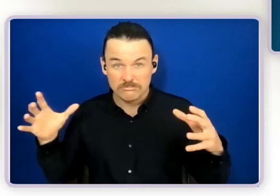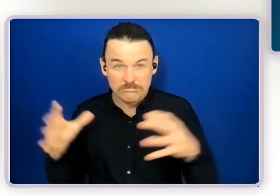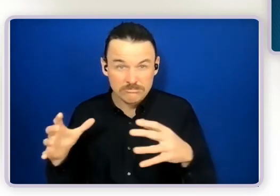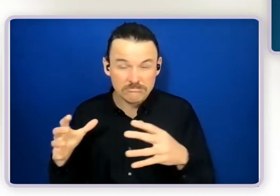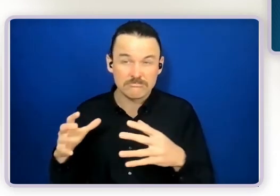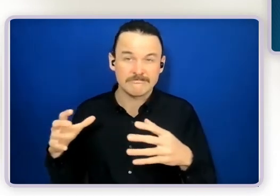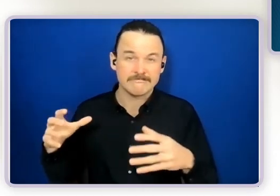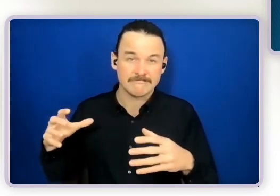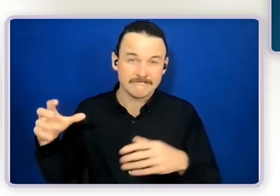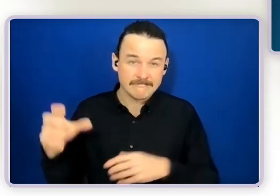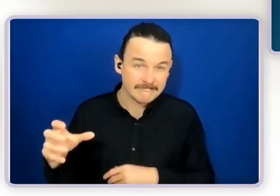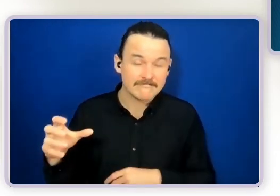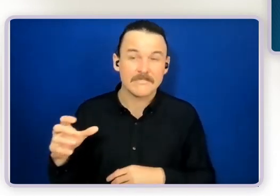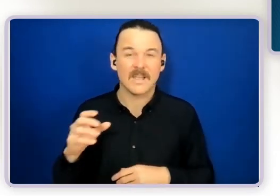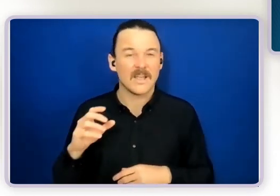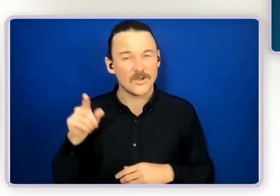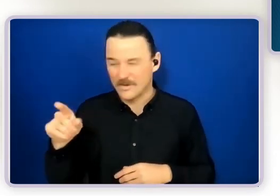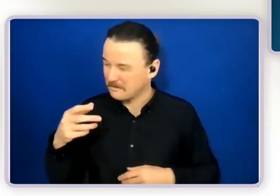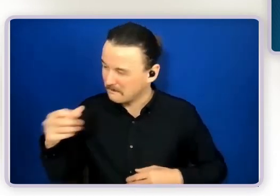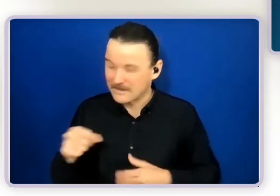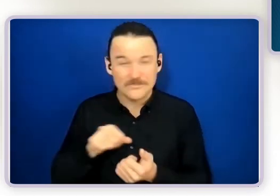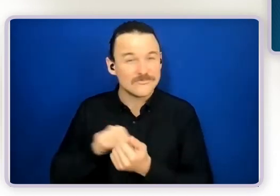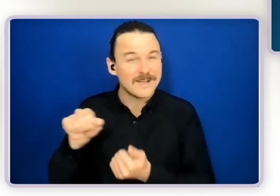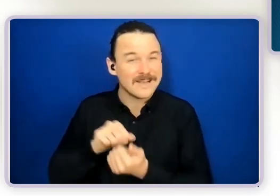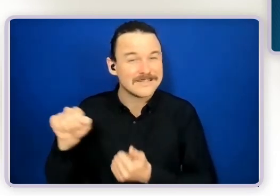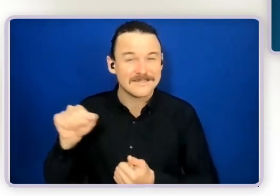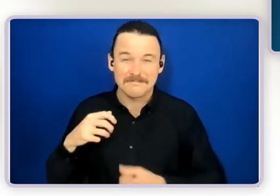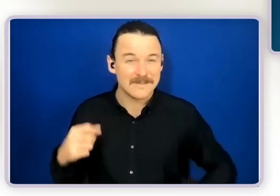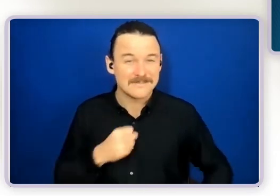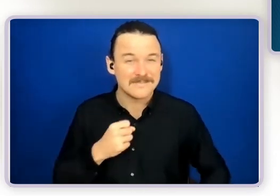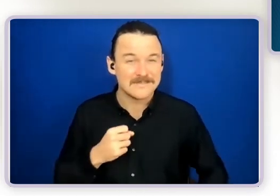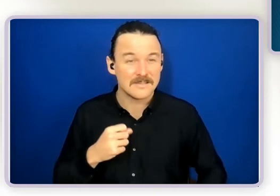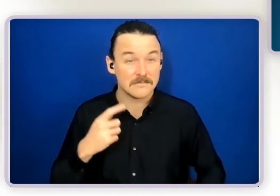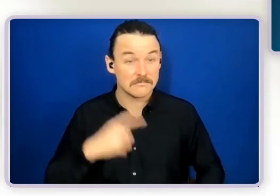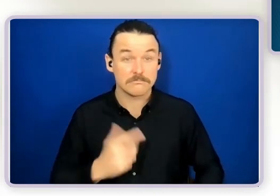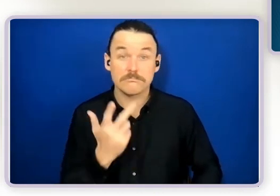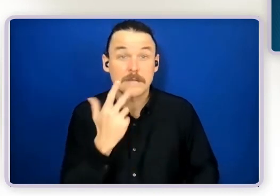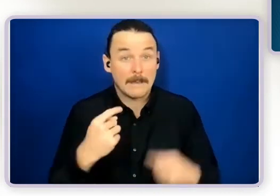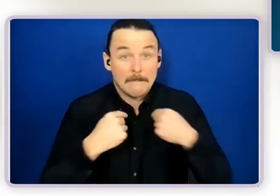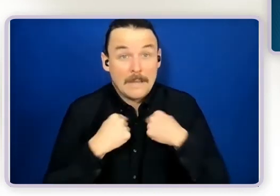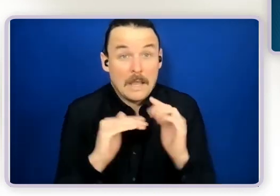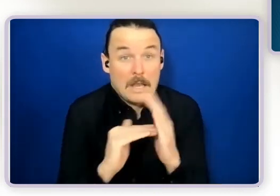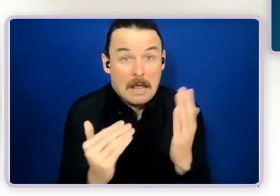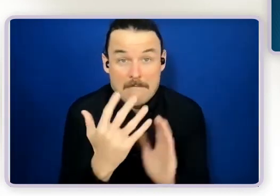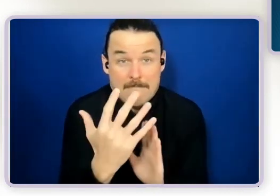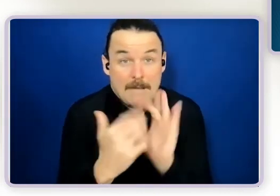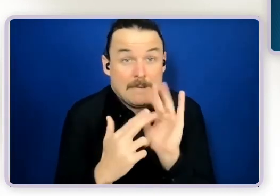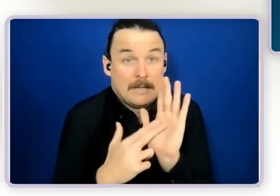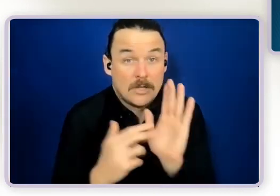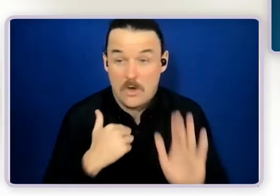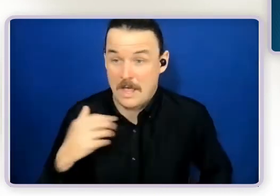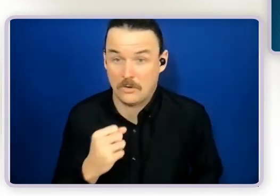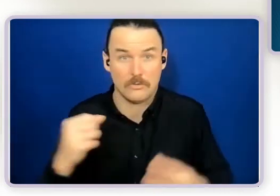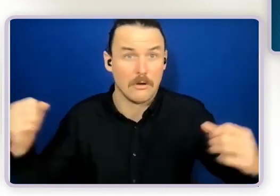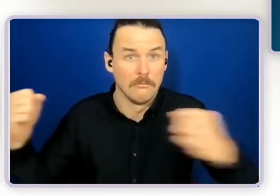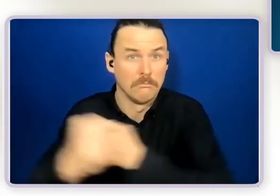to, was expected to all of a sudden restrain someone in the next 5 minutes, I wouldn't have the vaguest clue about